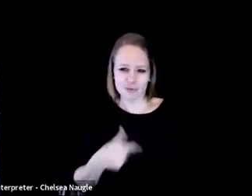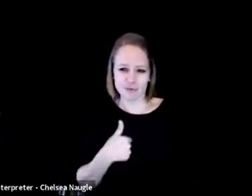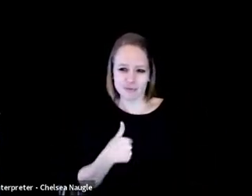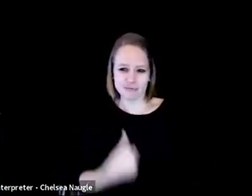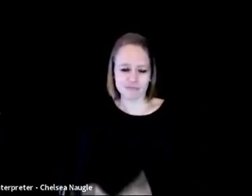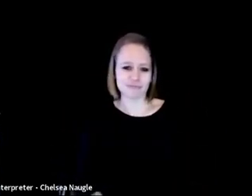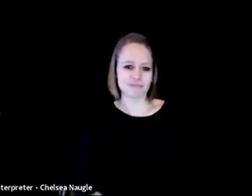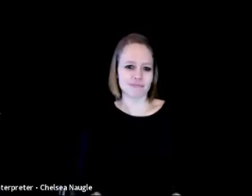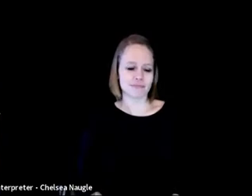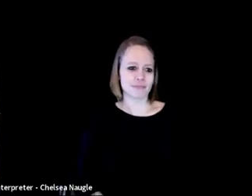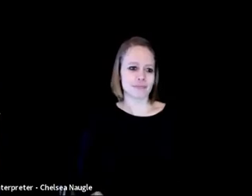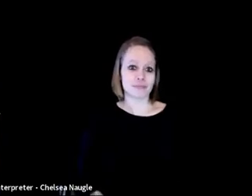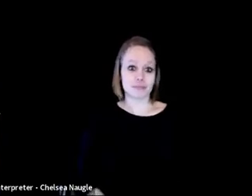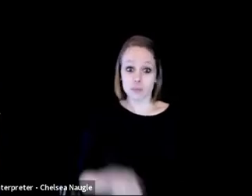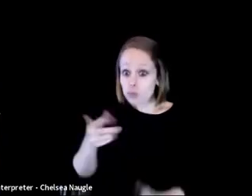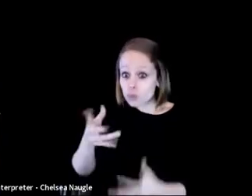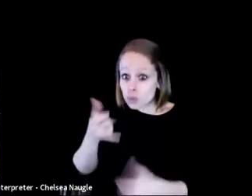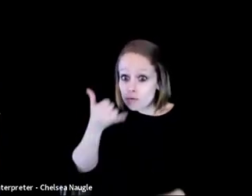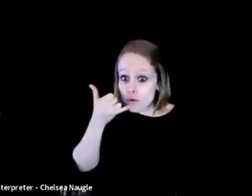You want phone?